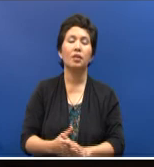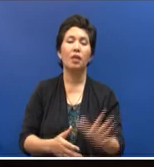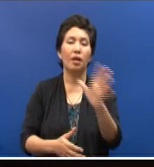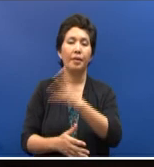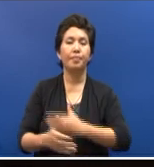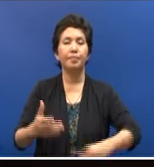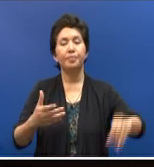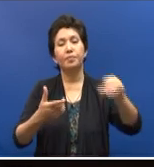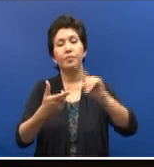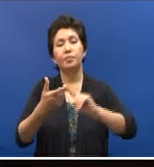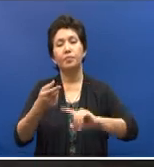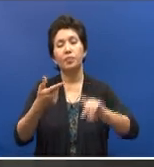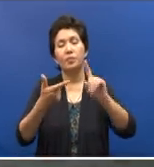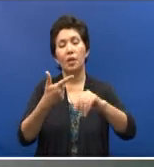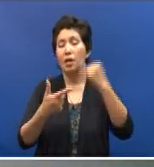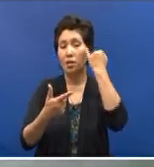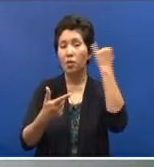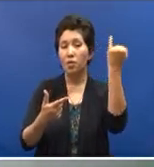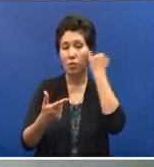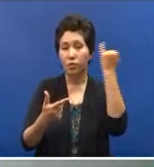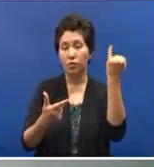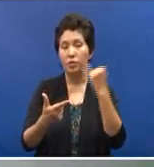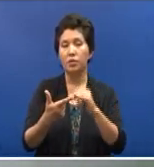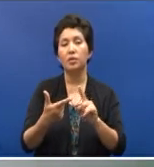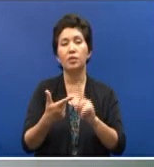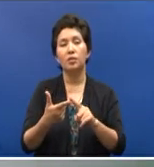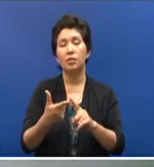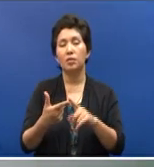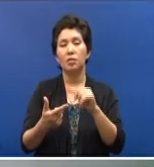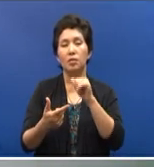Okay, the second one, in terms of ideology, force is not